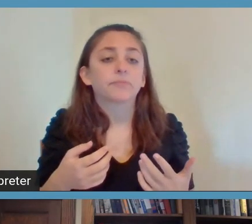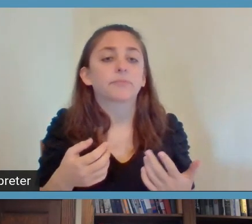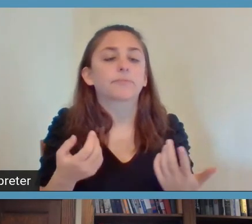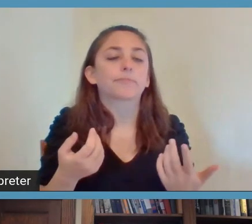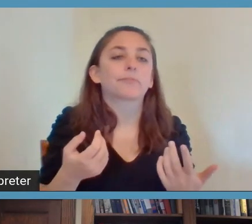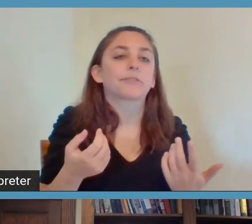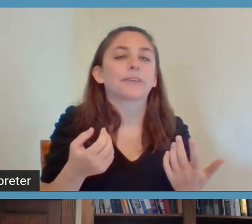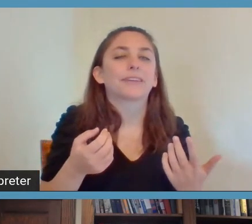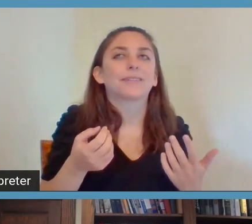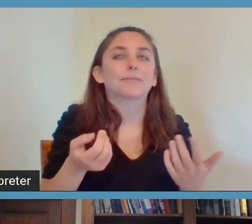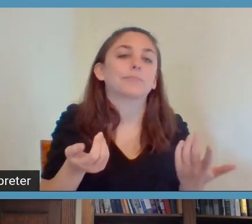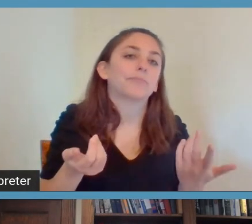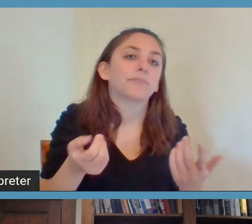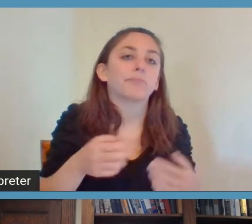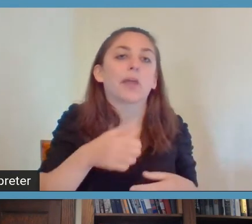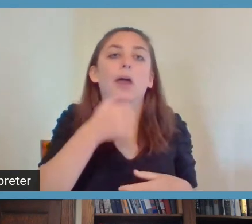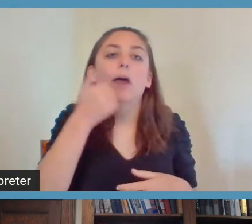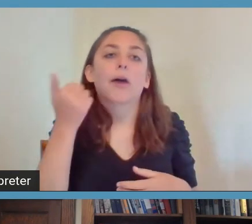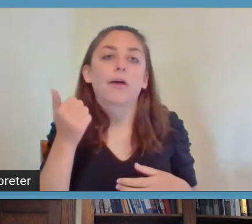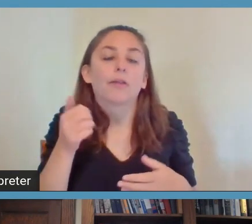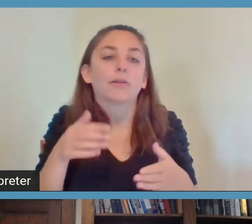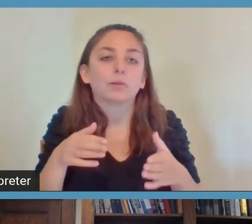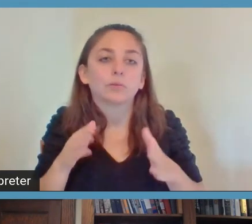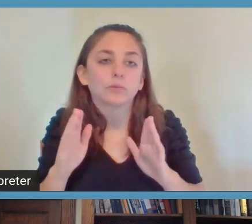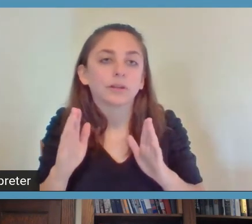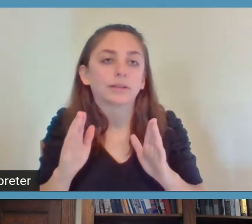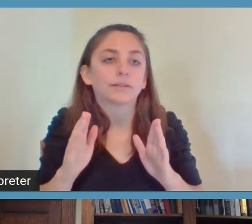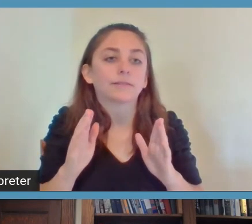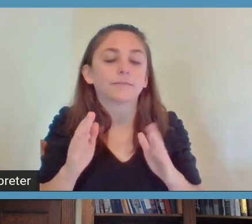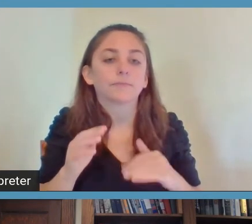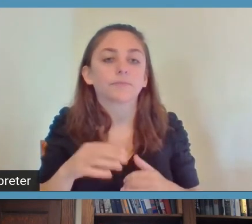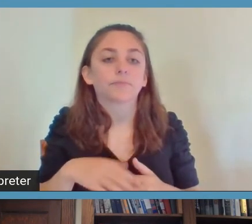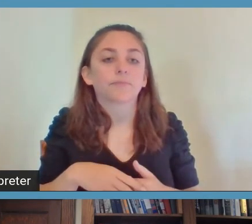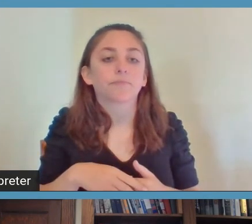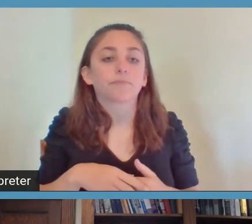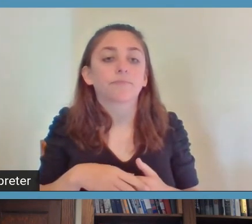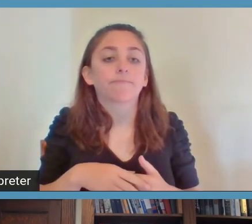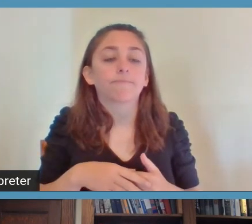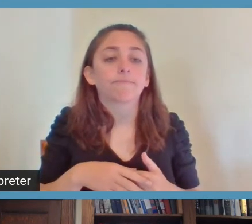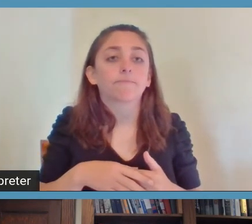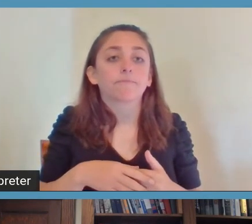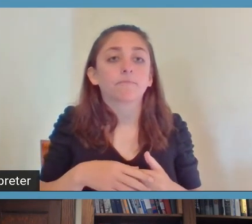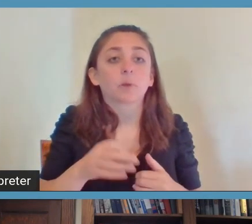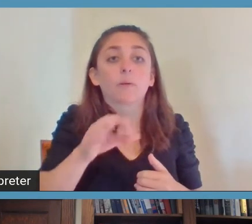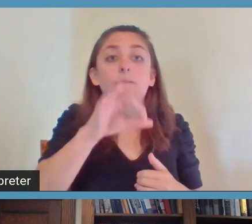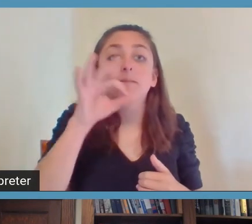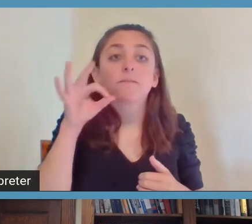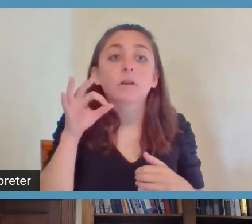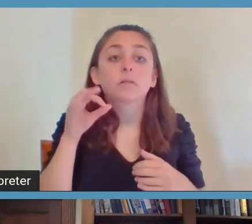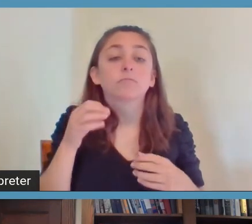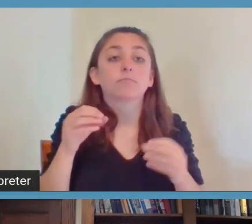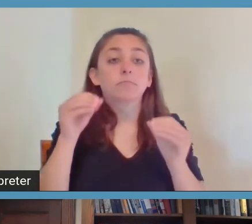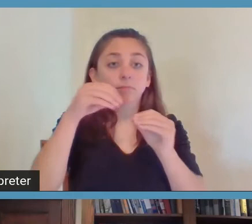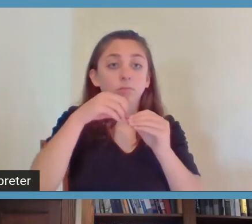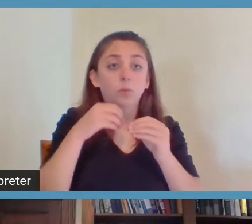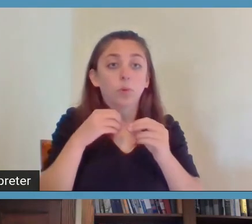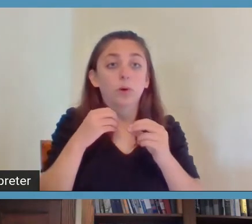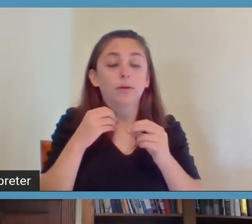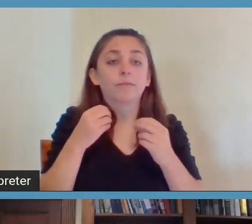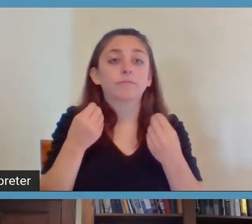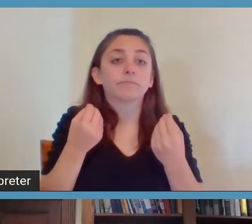interview people in a different format and the like? Have you accelerated? Have you found additional visitors